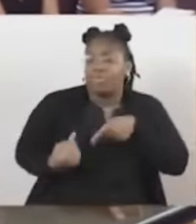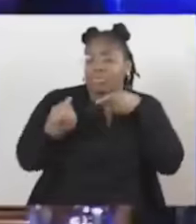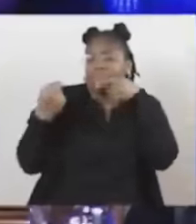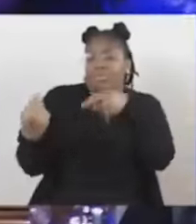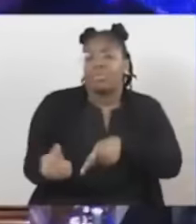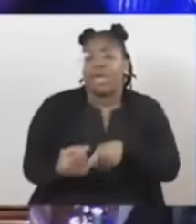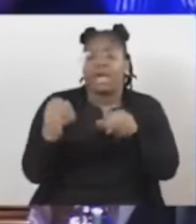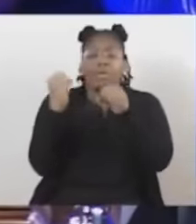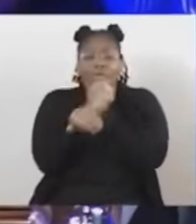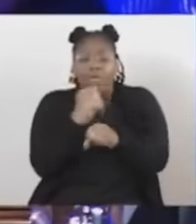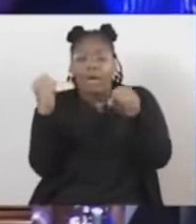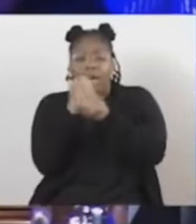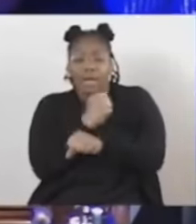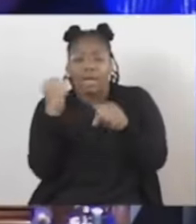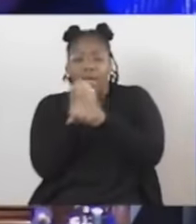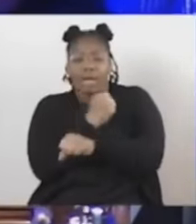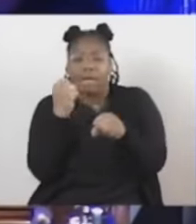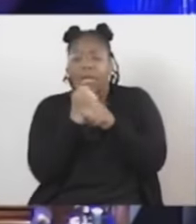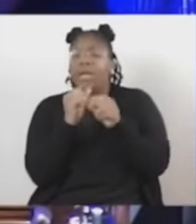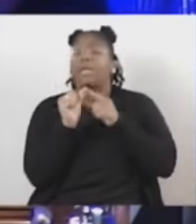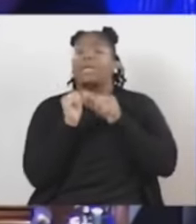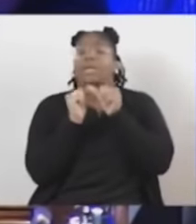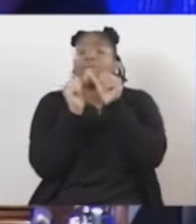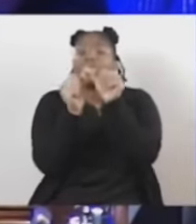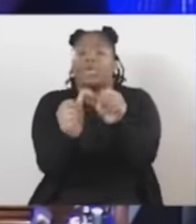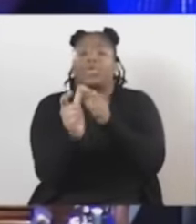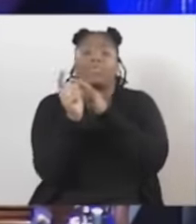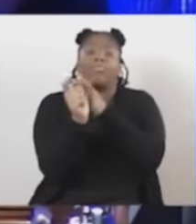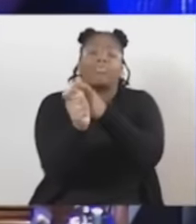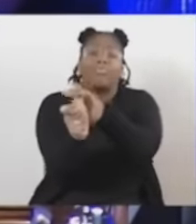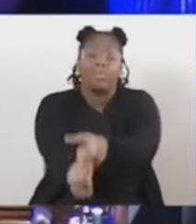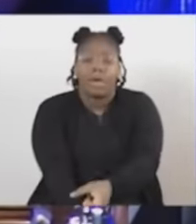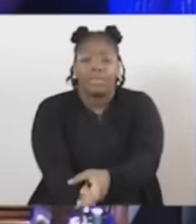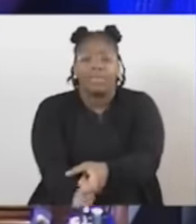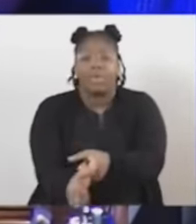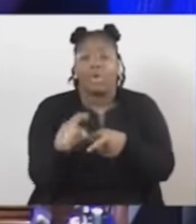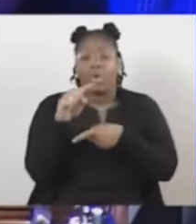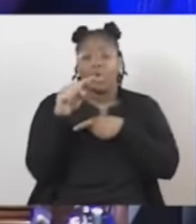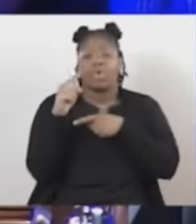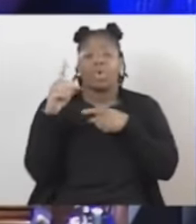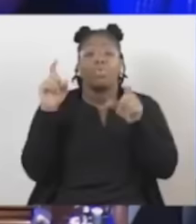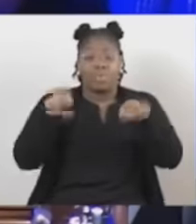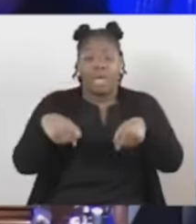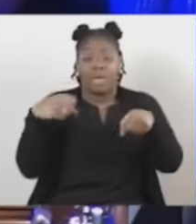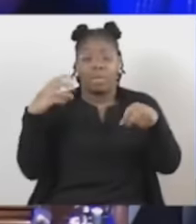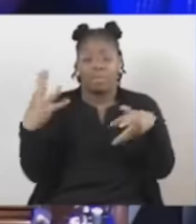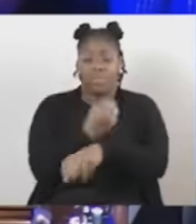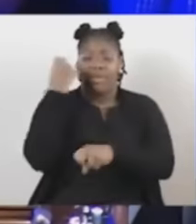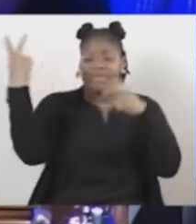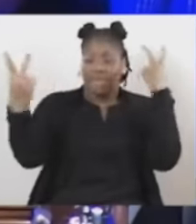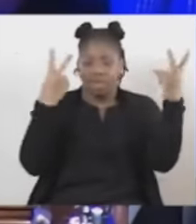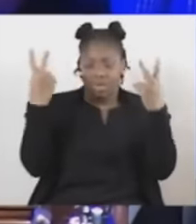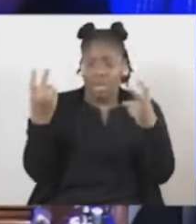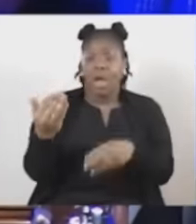And you fight, run the race, so as to win the prize. Because awareness becomes